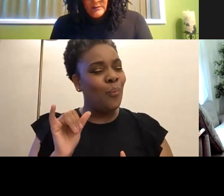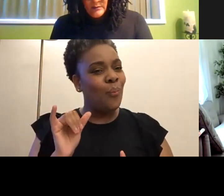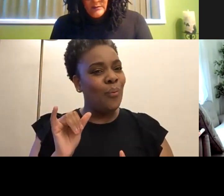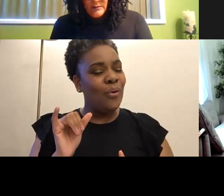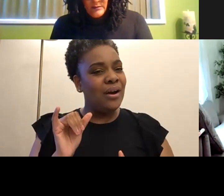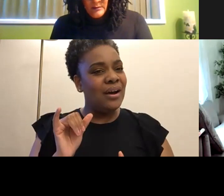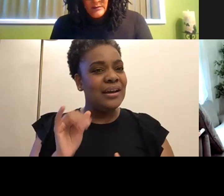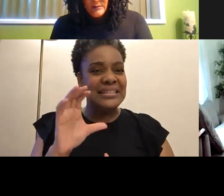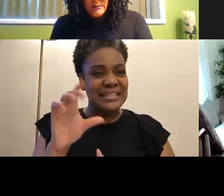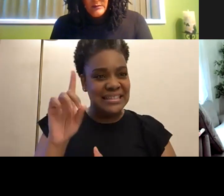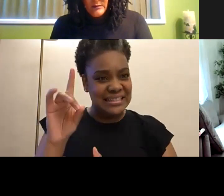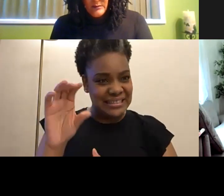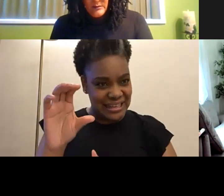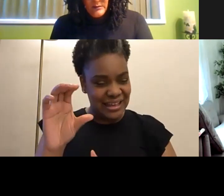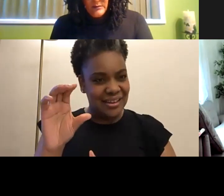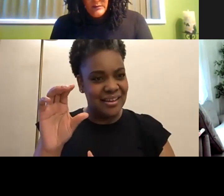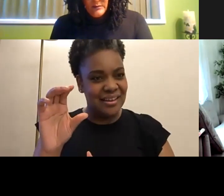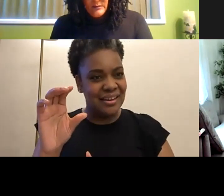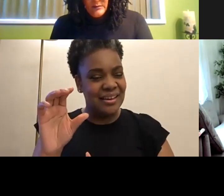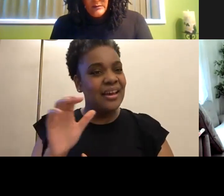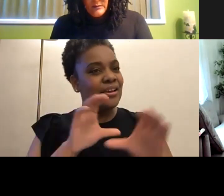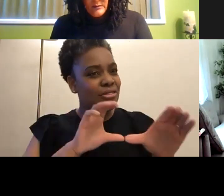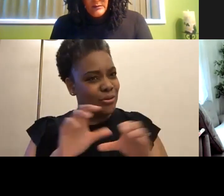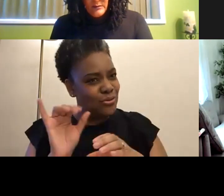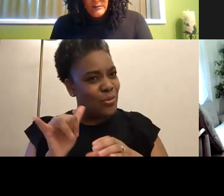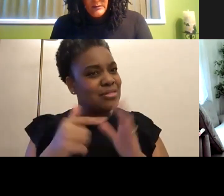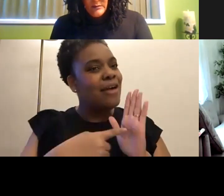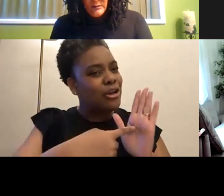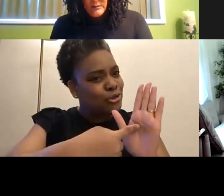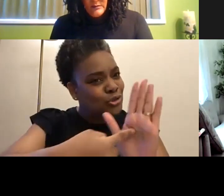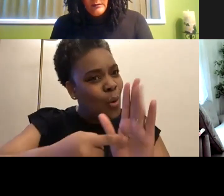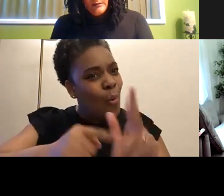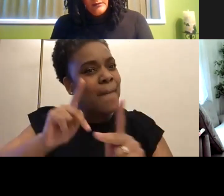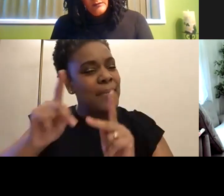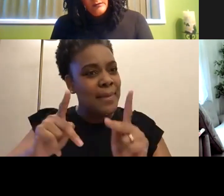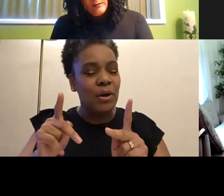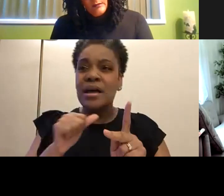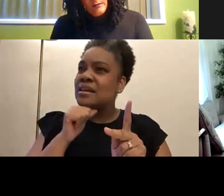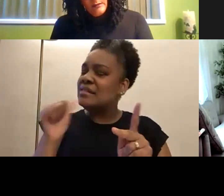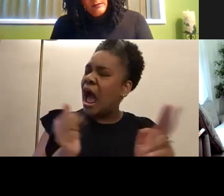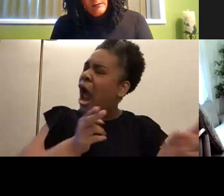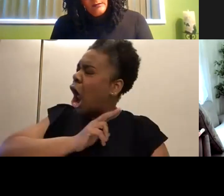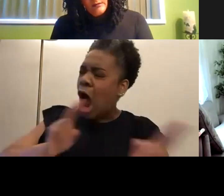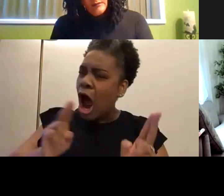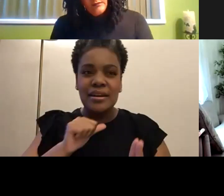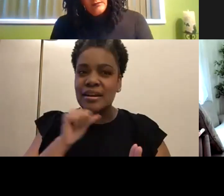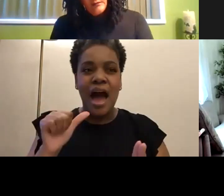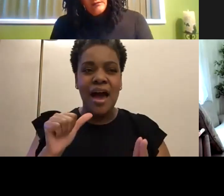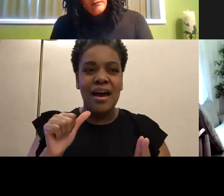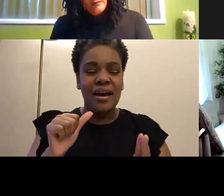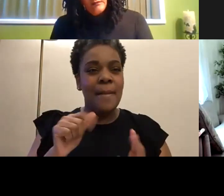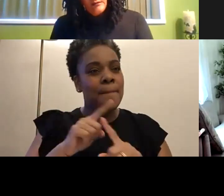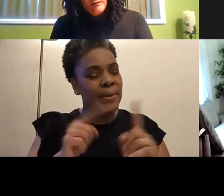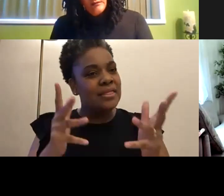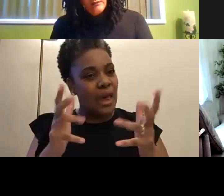and CDC are doing this to show people that they are not trying to rush things through, that they want to